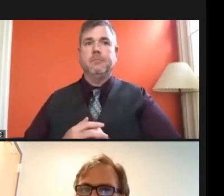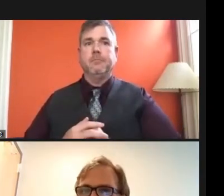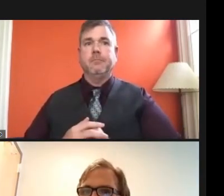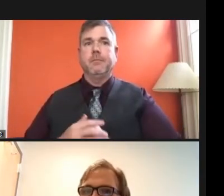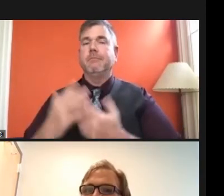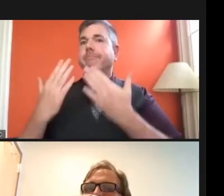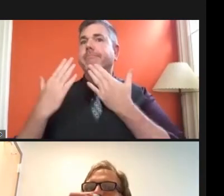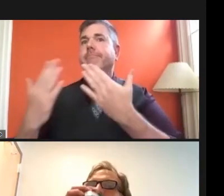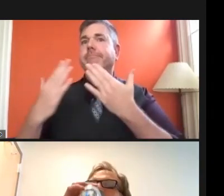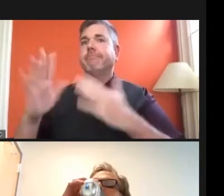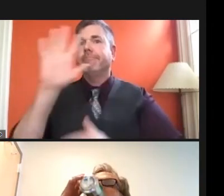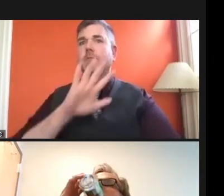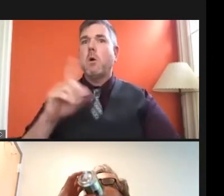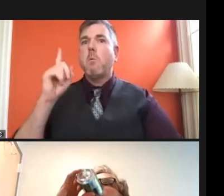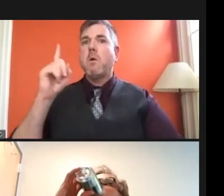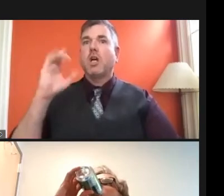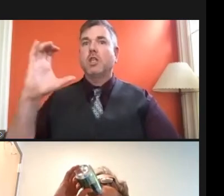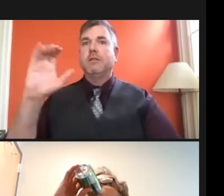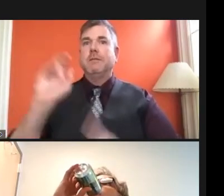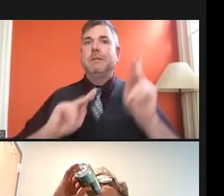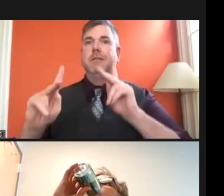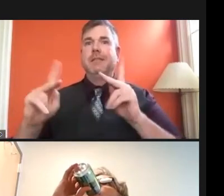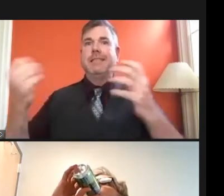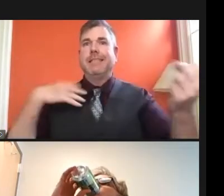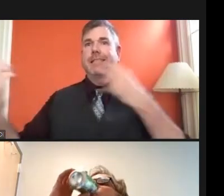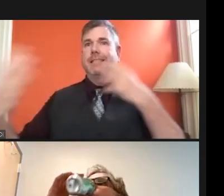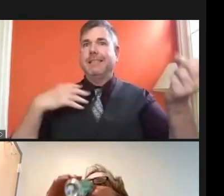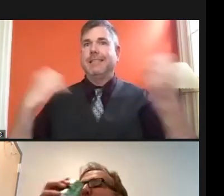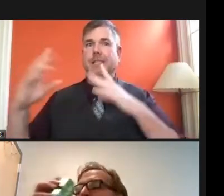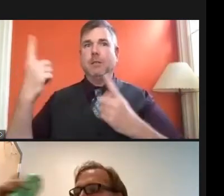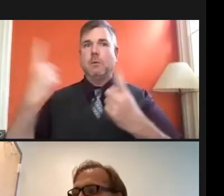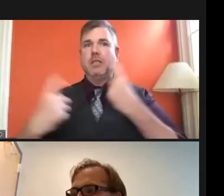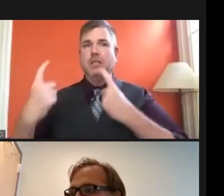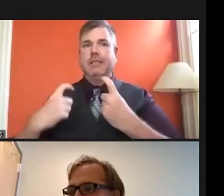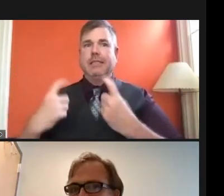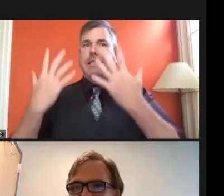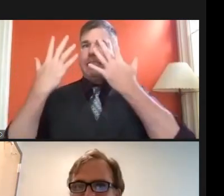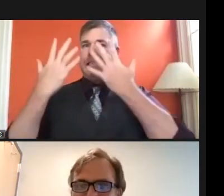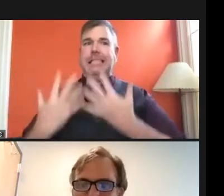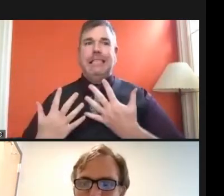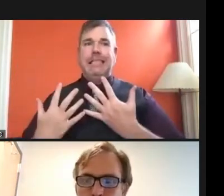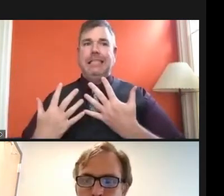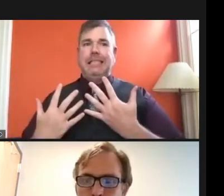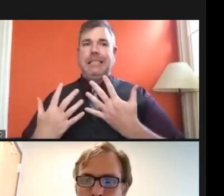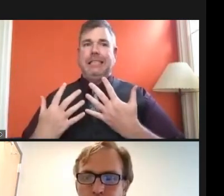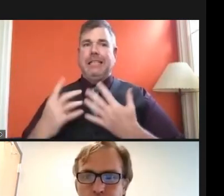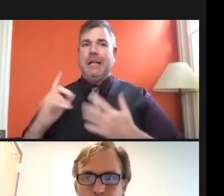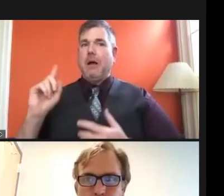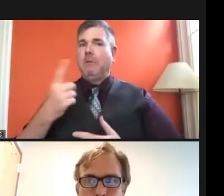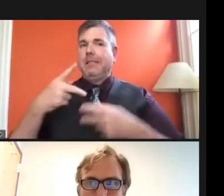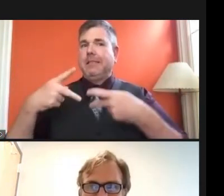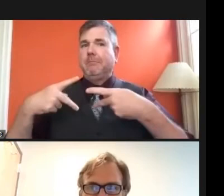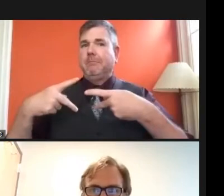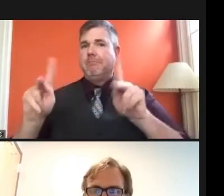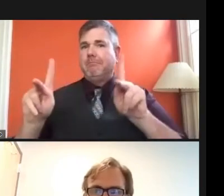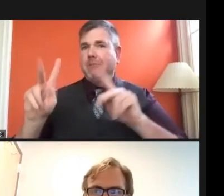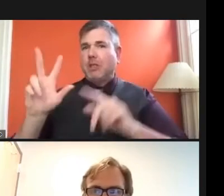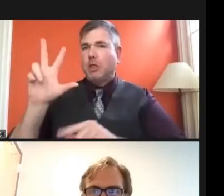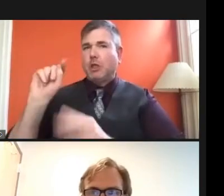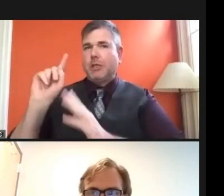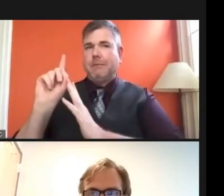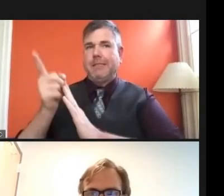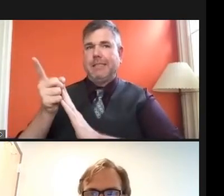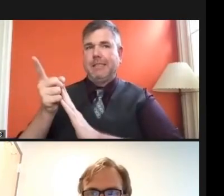event. Unfortunately, we only allotted maybe 30 more minutes for this event, so it's impossible to get through every single